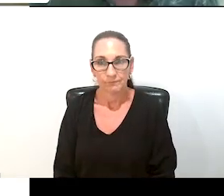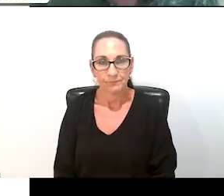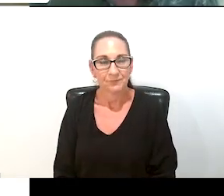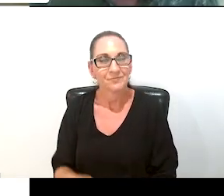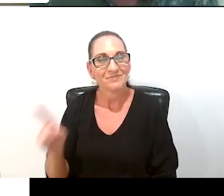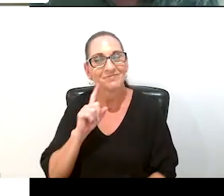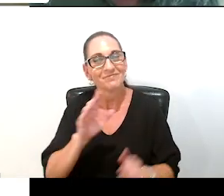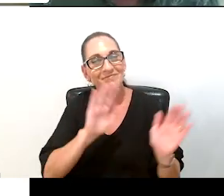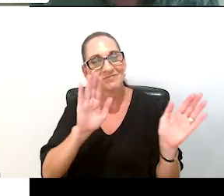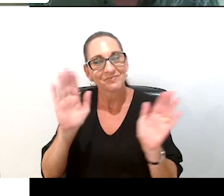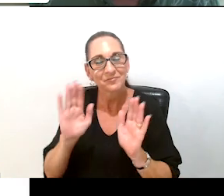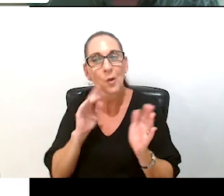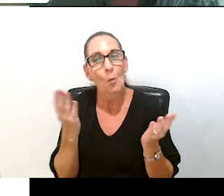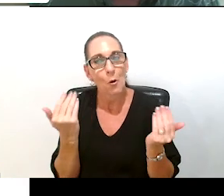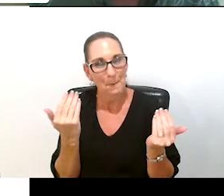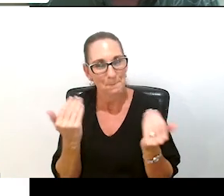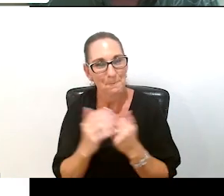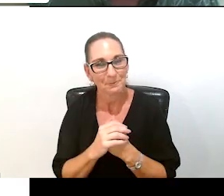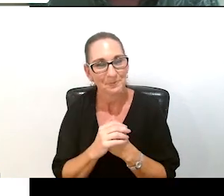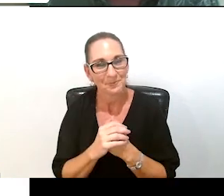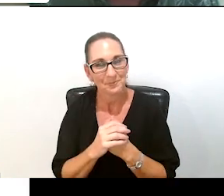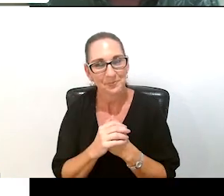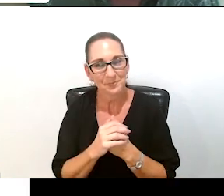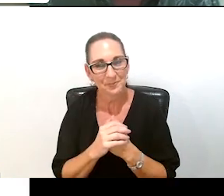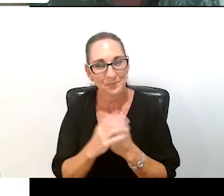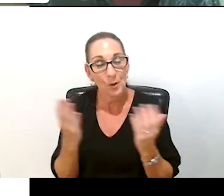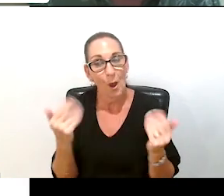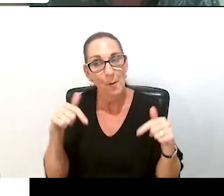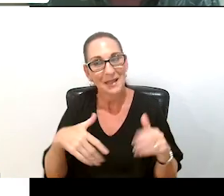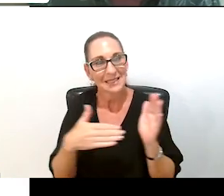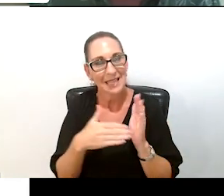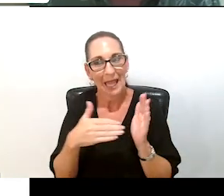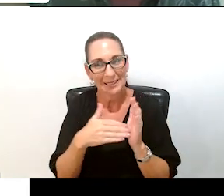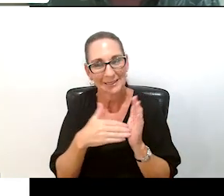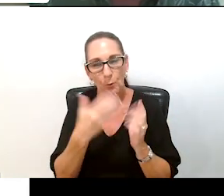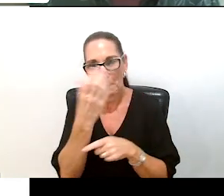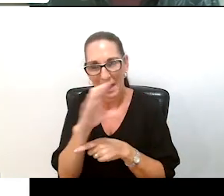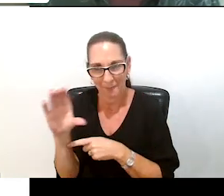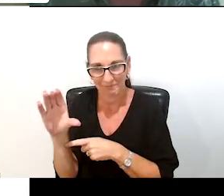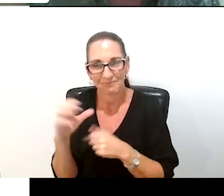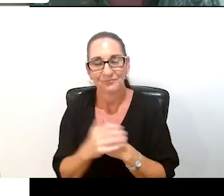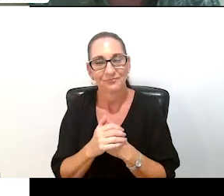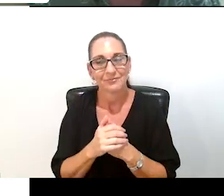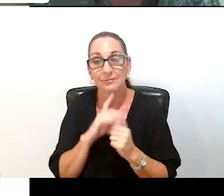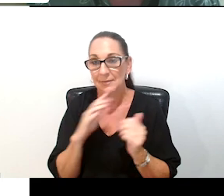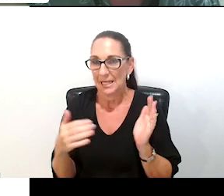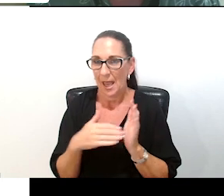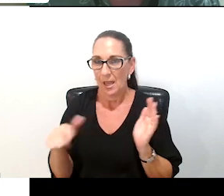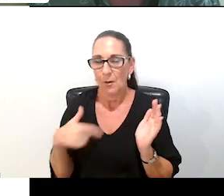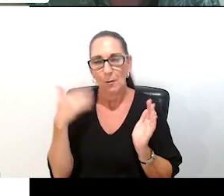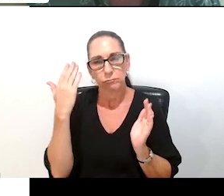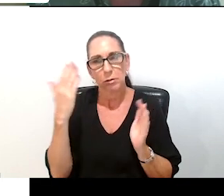Hello, everyone, and welcome to today's webinar. Our presentation is about